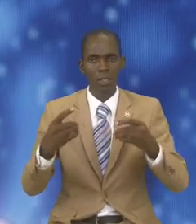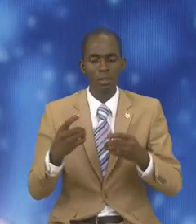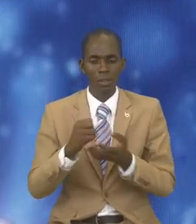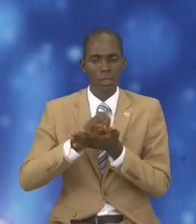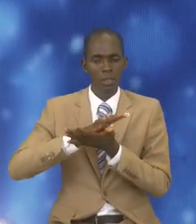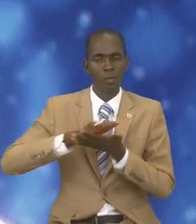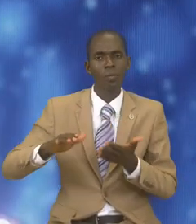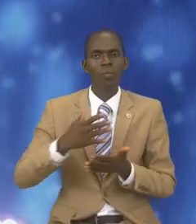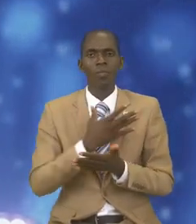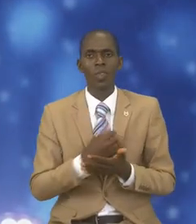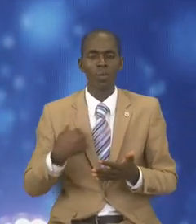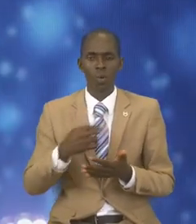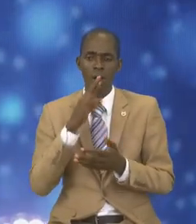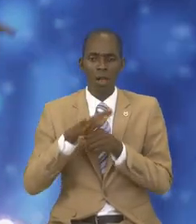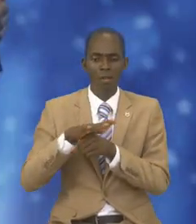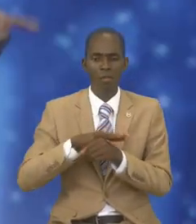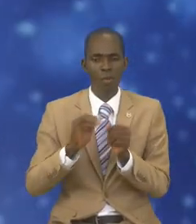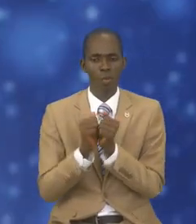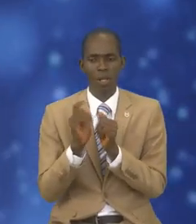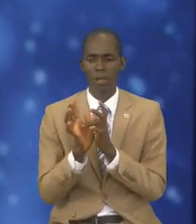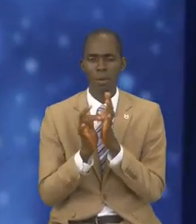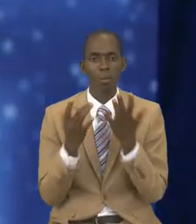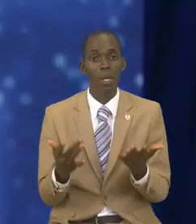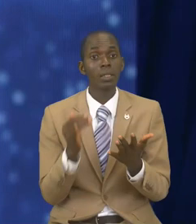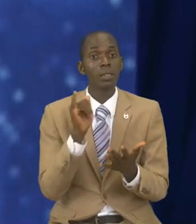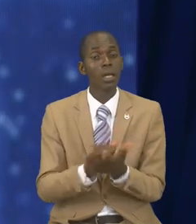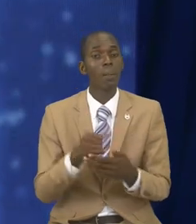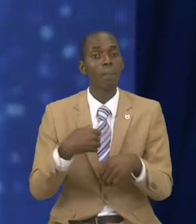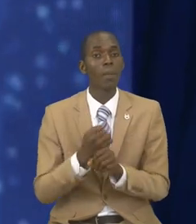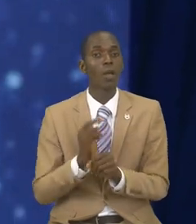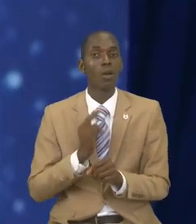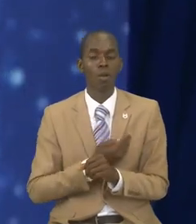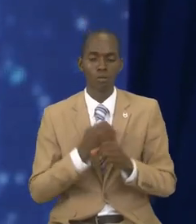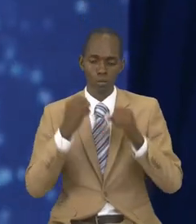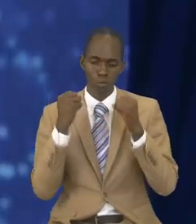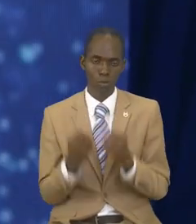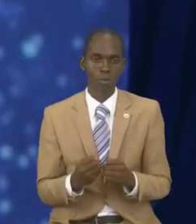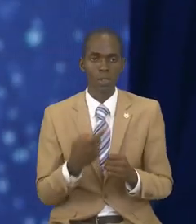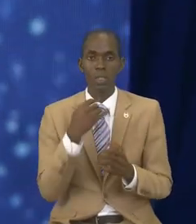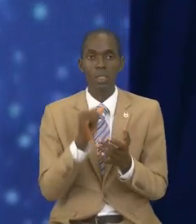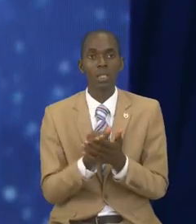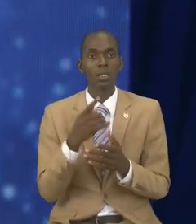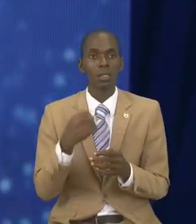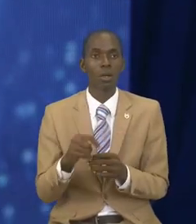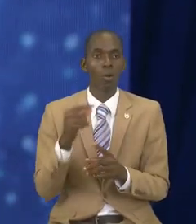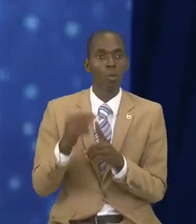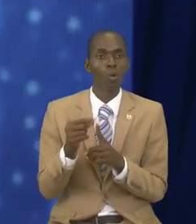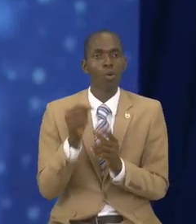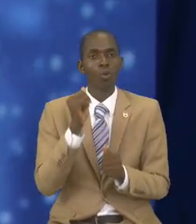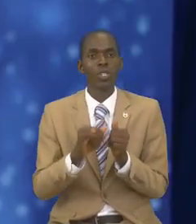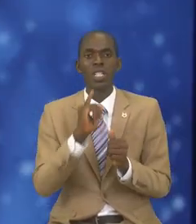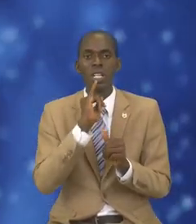sanctified, and we're saturated with scripture that makes us steadfast. It says, the word which is able